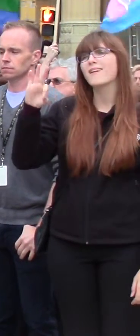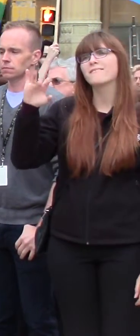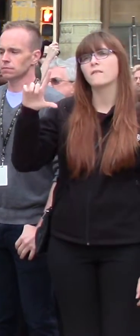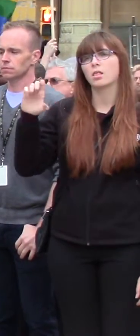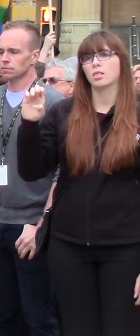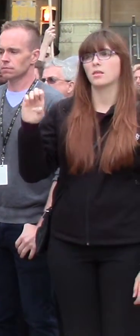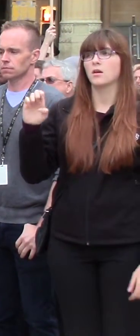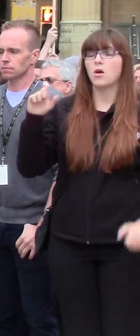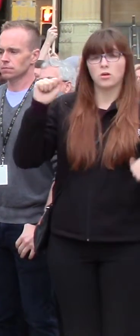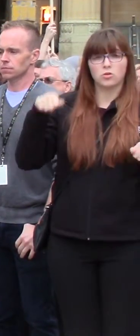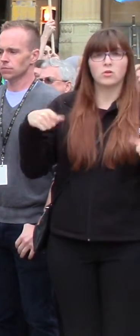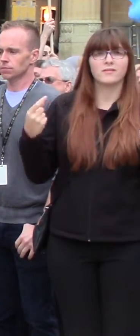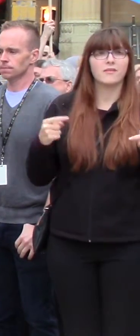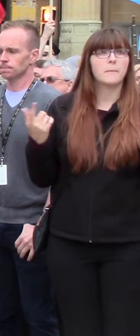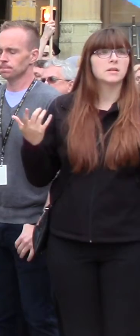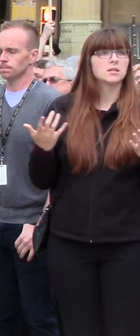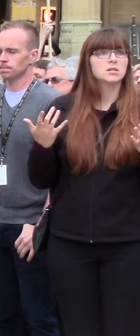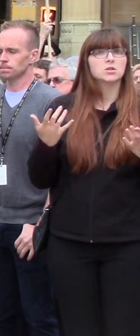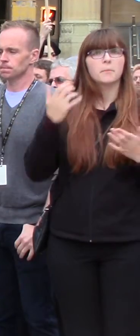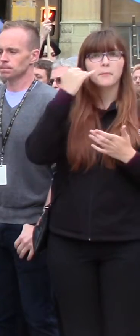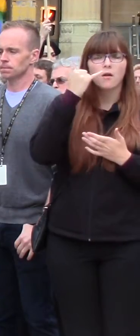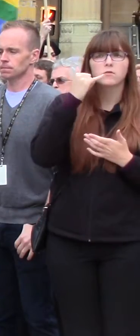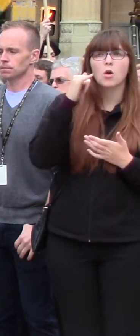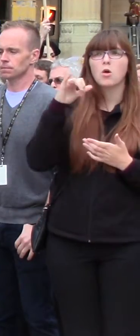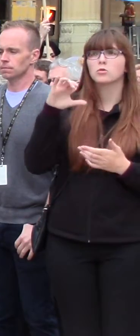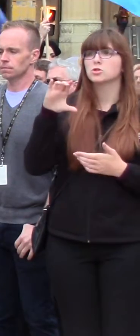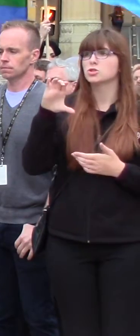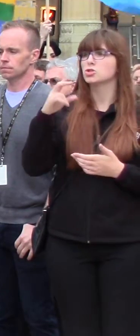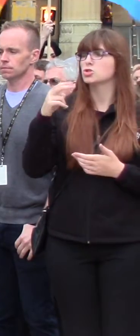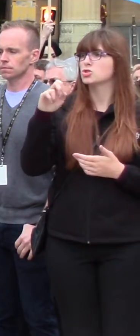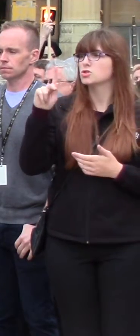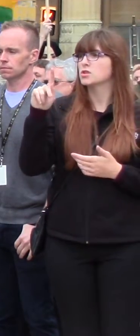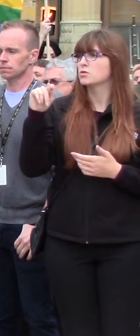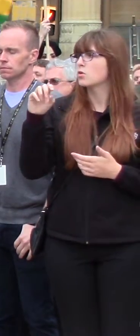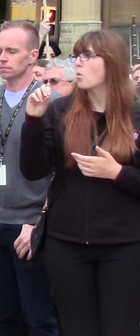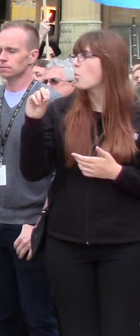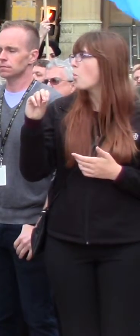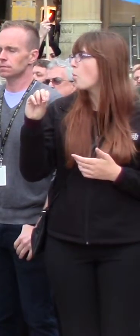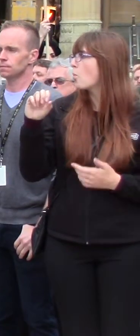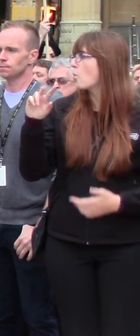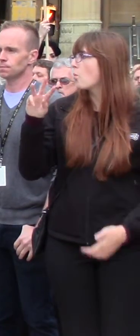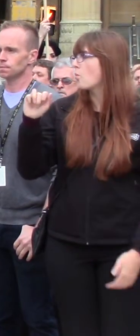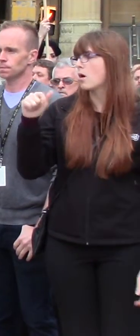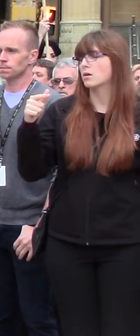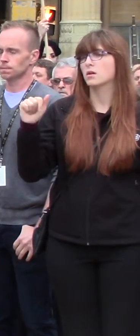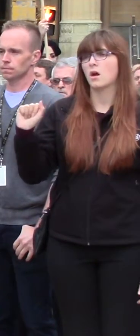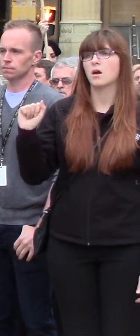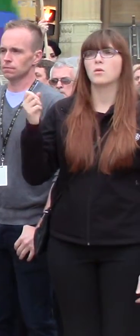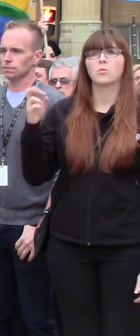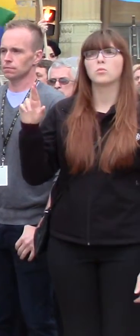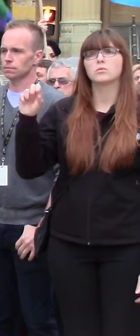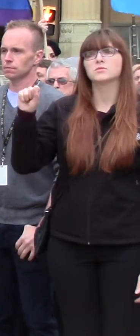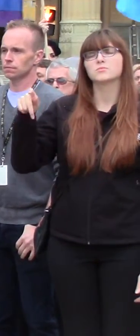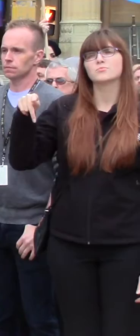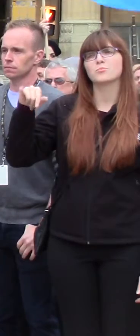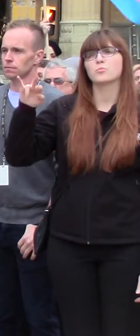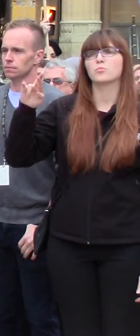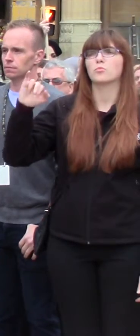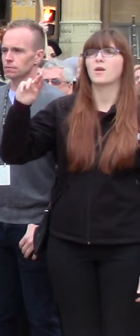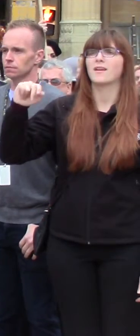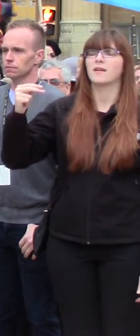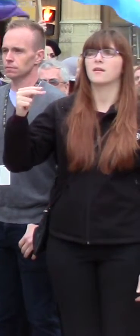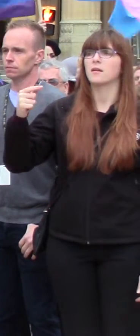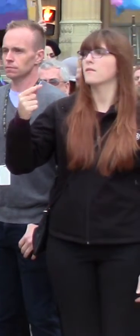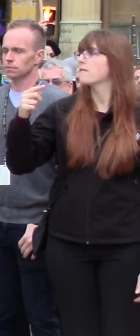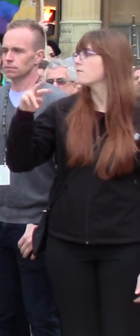Cheektowaga, or Springville. The gun used by those murderers of all those shootings was the same gun, an